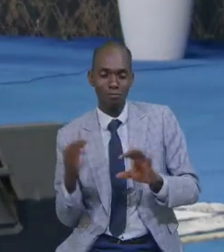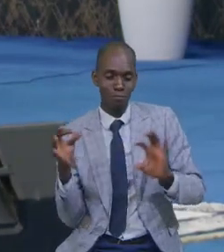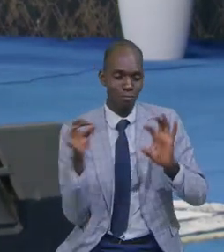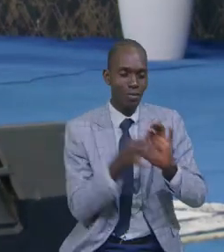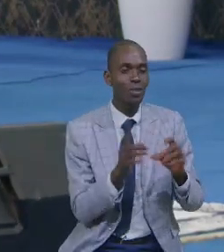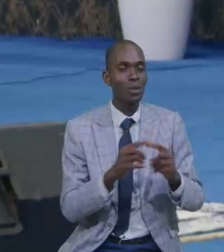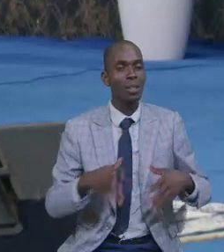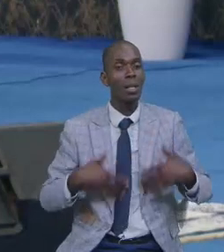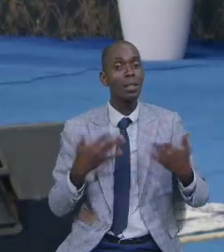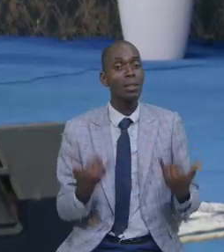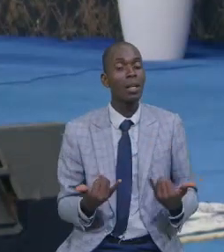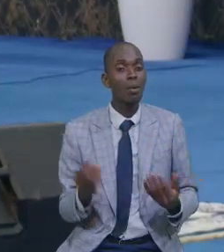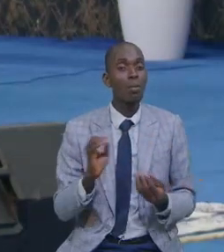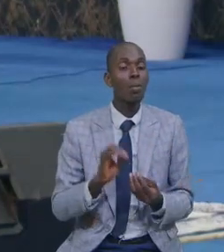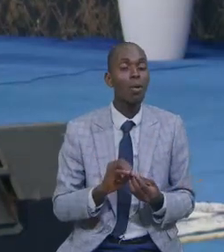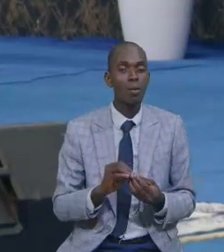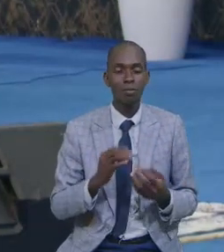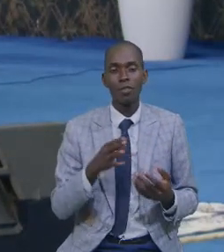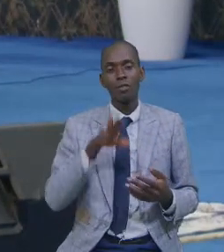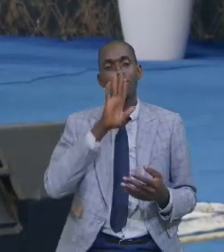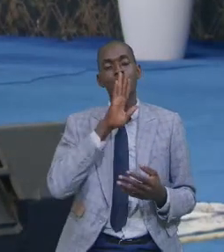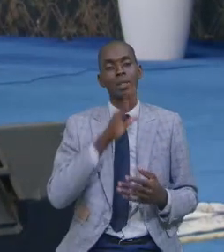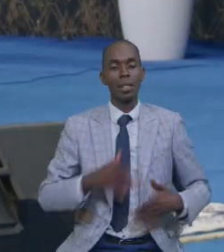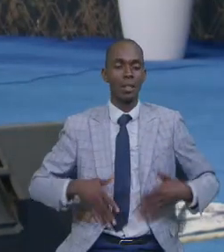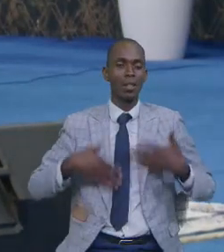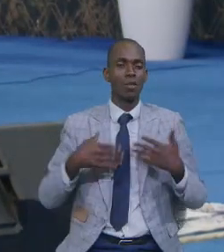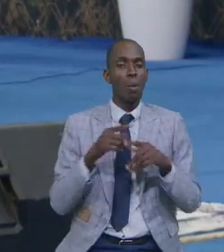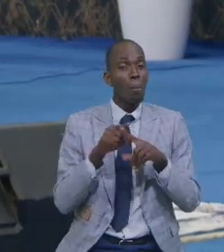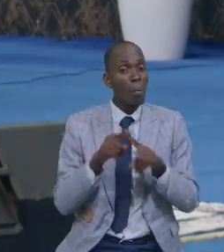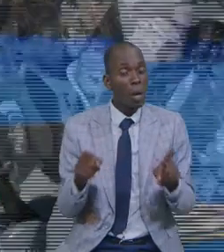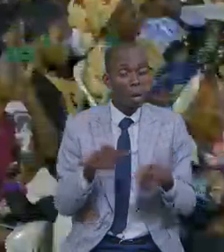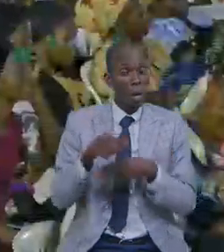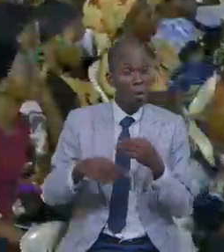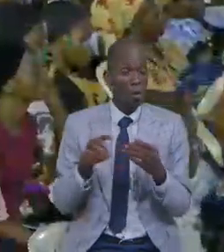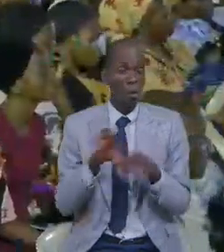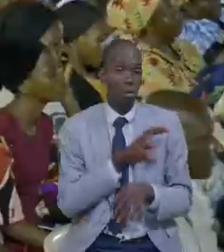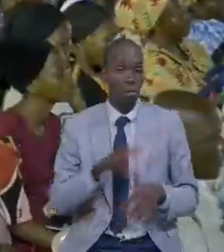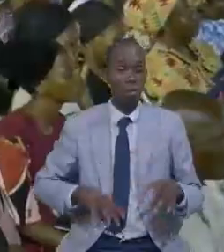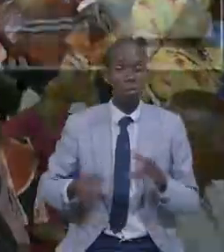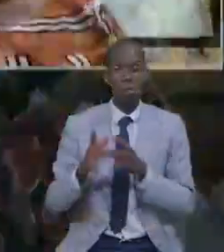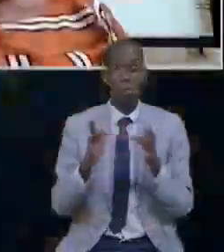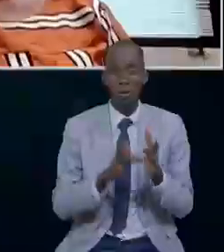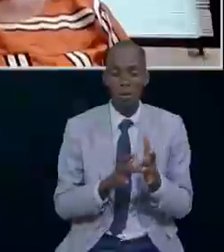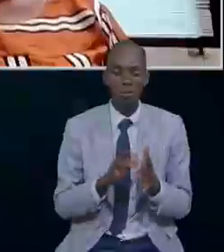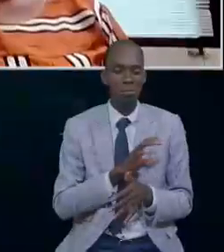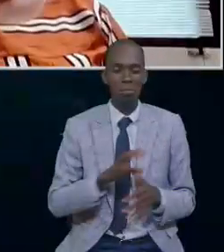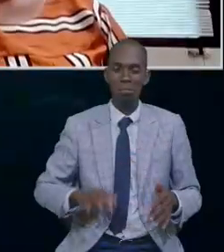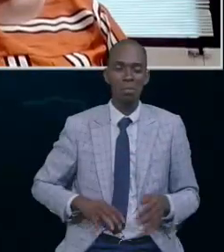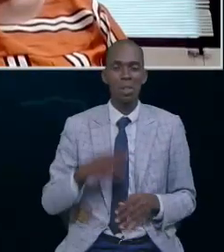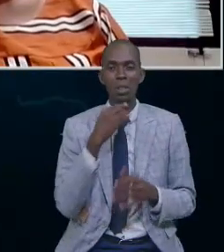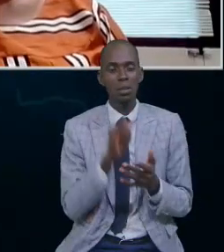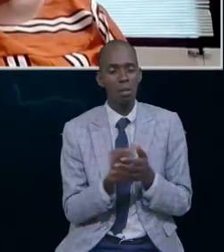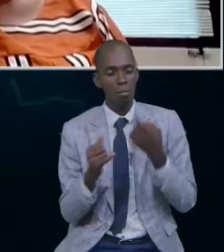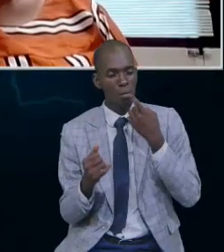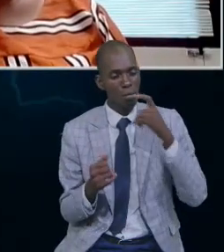becomes frustrating. But in the case of Christ our deliverer, he says, come out of him and